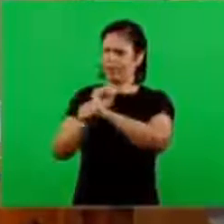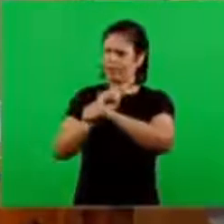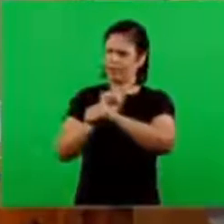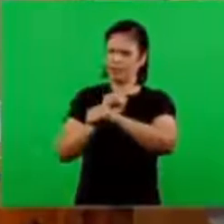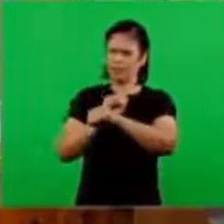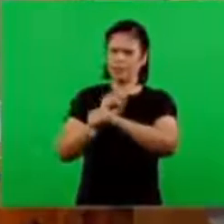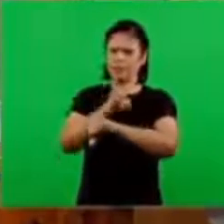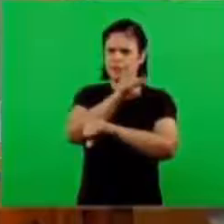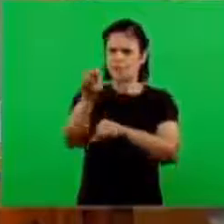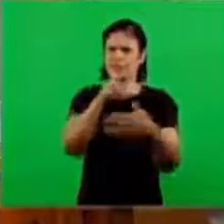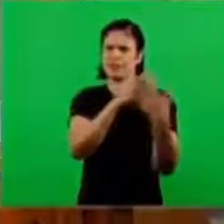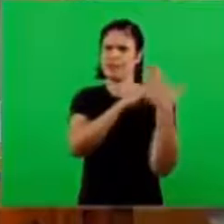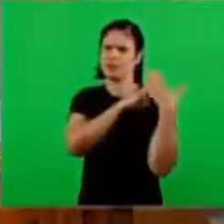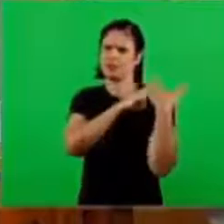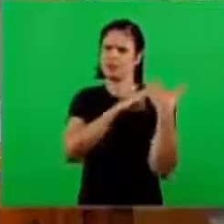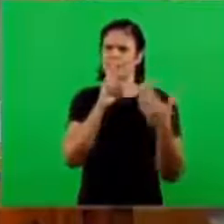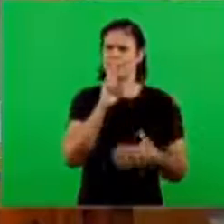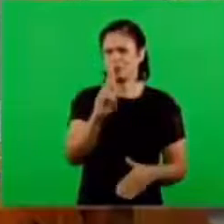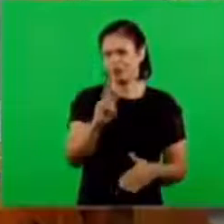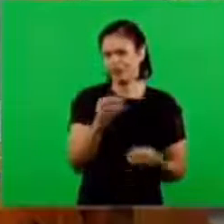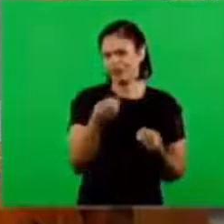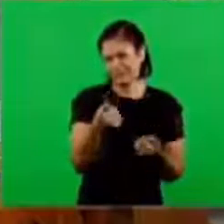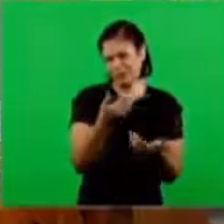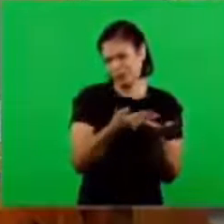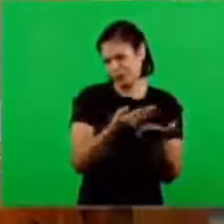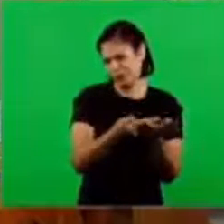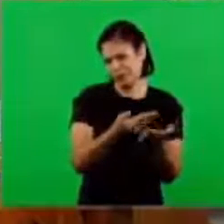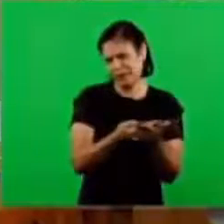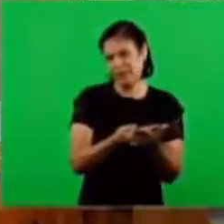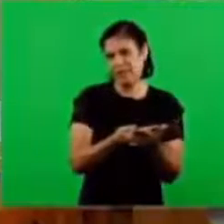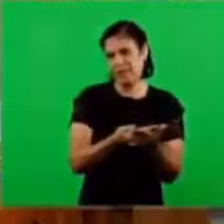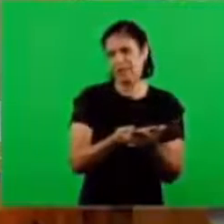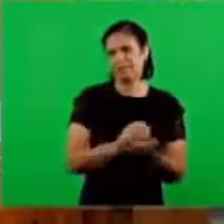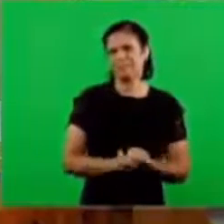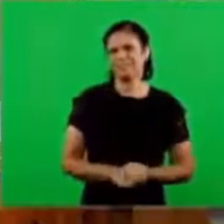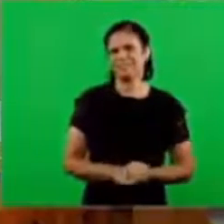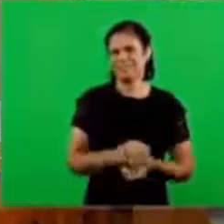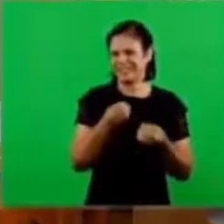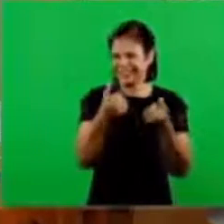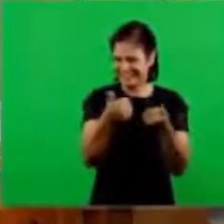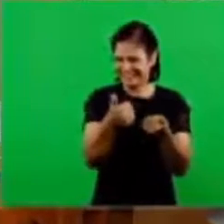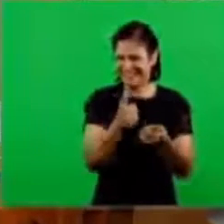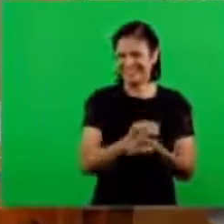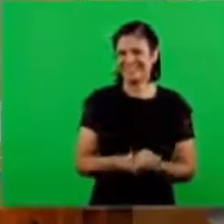my brother. We're going to leave it for the church. And your